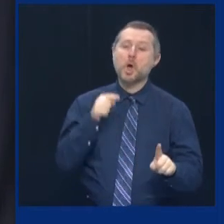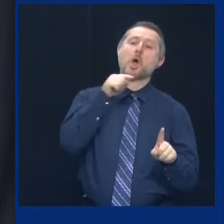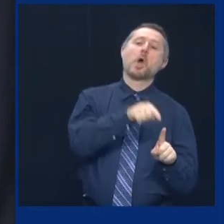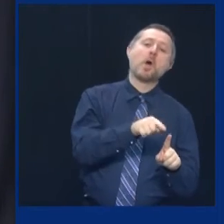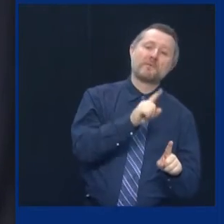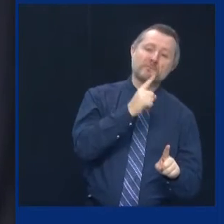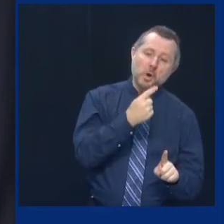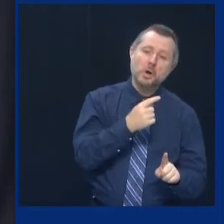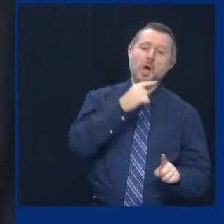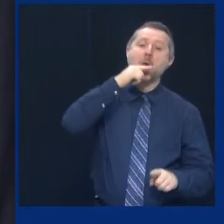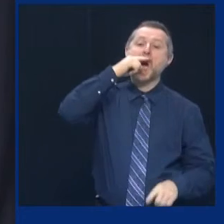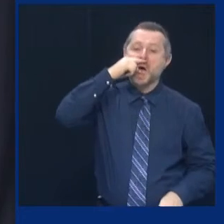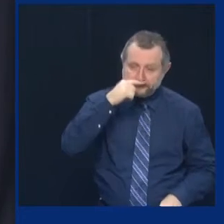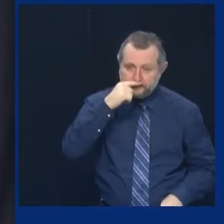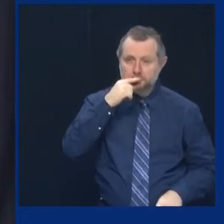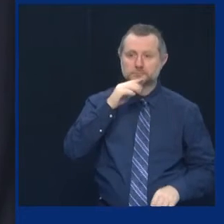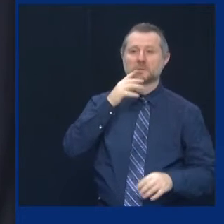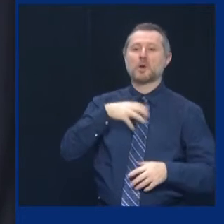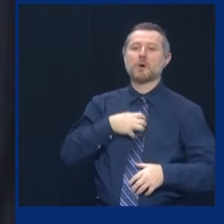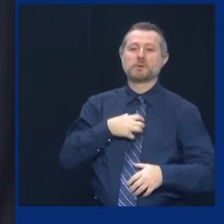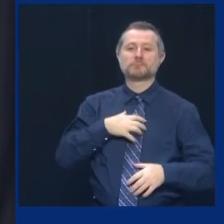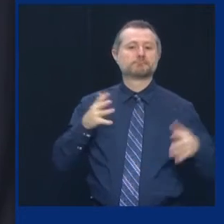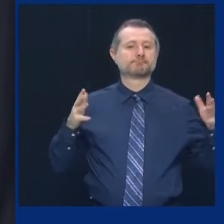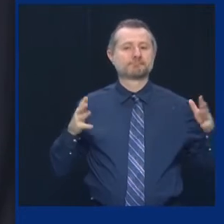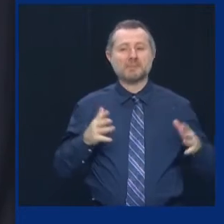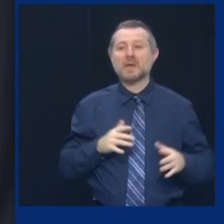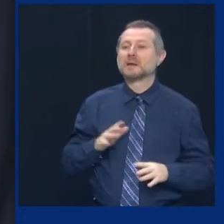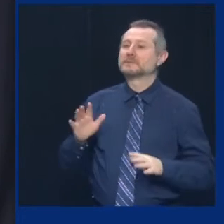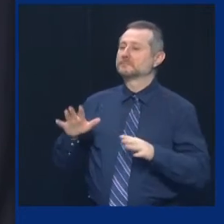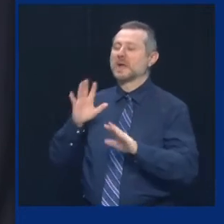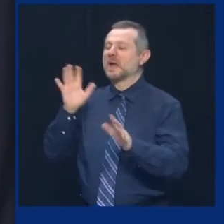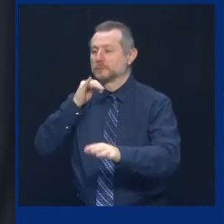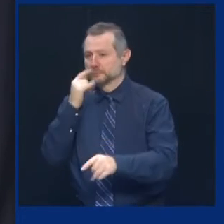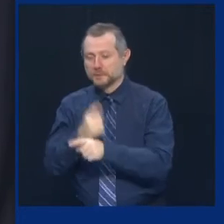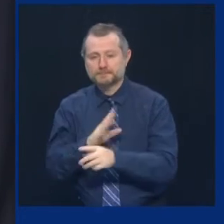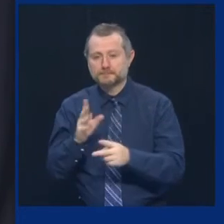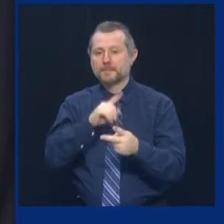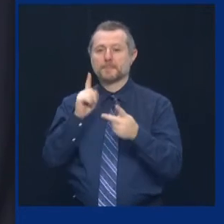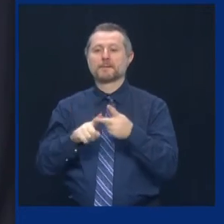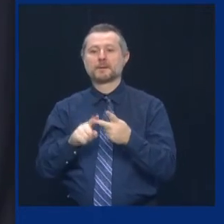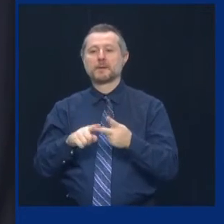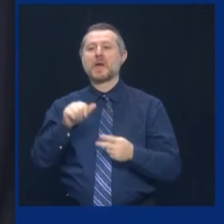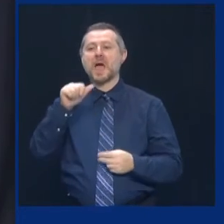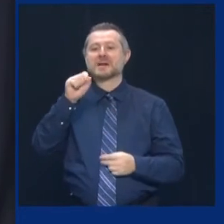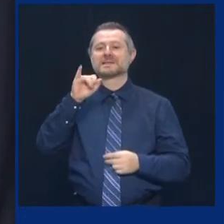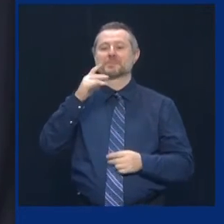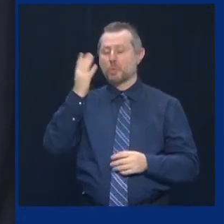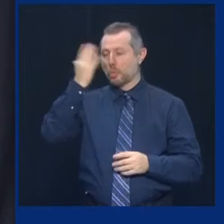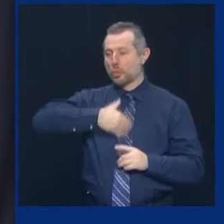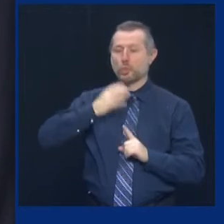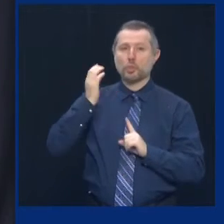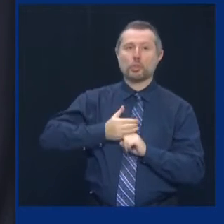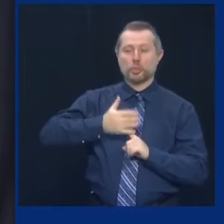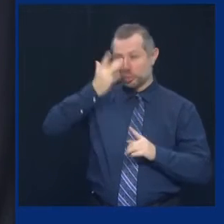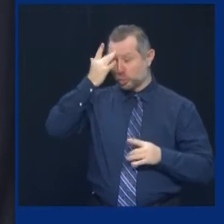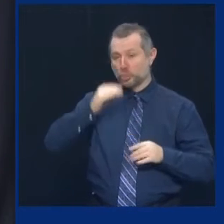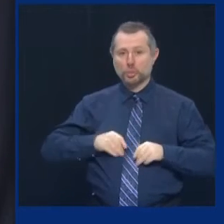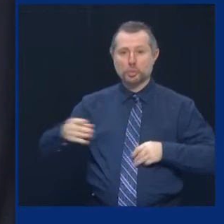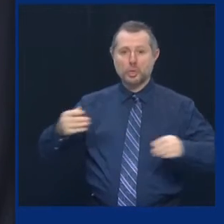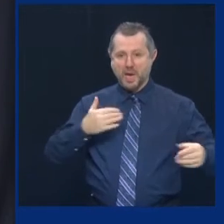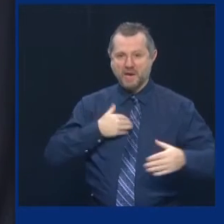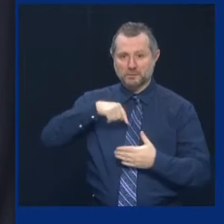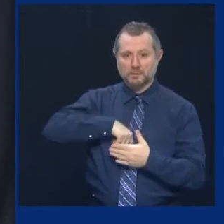coughs. Oh no, that's not right. There's also asymptomatic spread. You don't have to have any symptoms and you can spread it. You have to be very careful